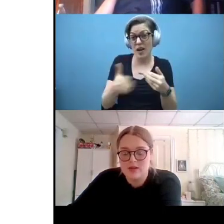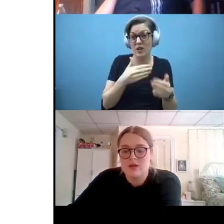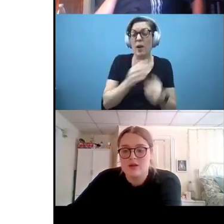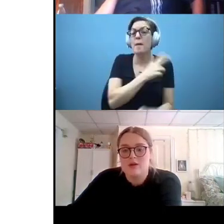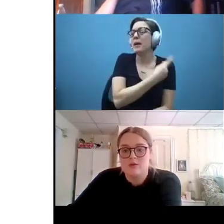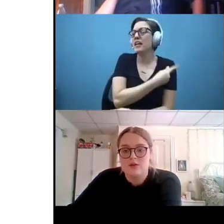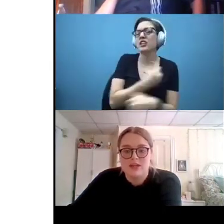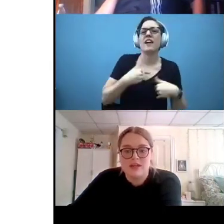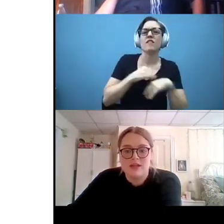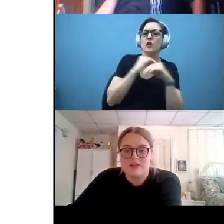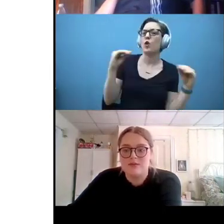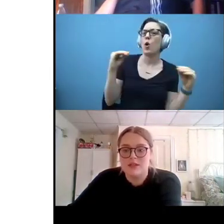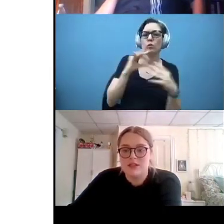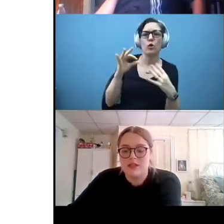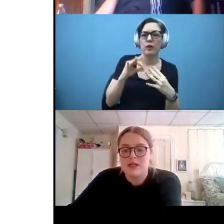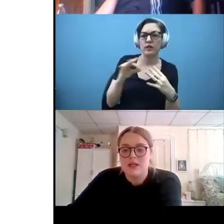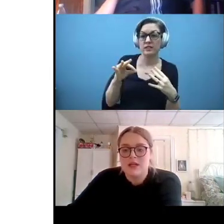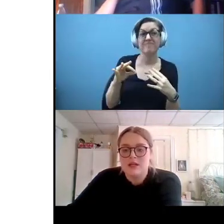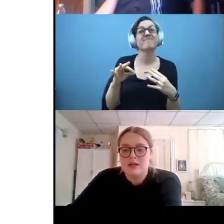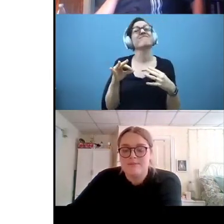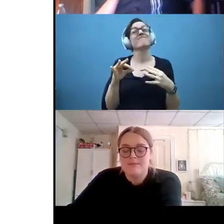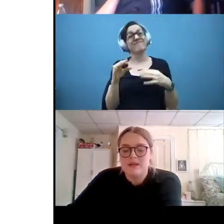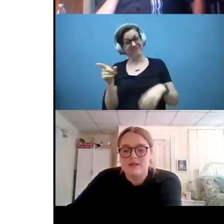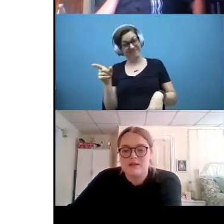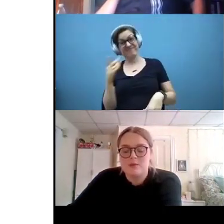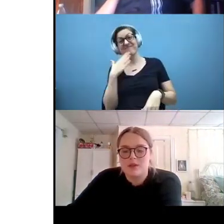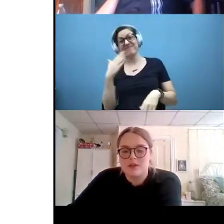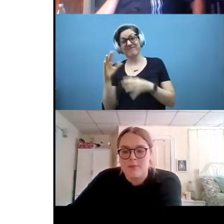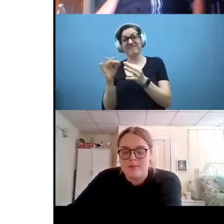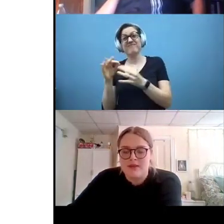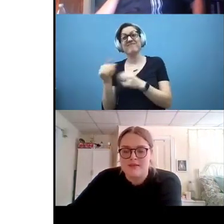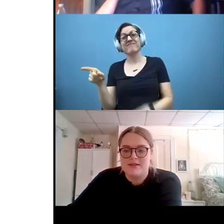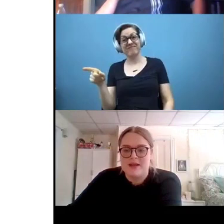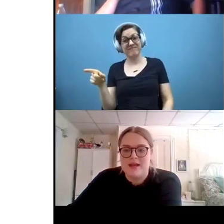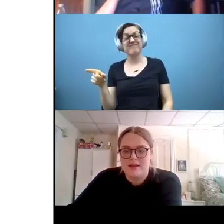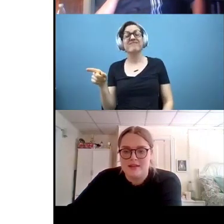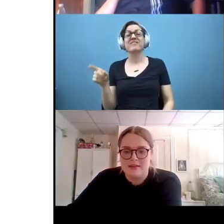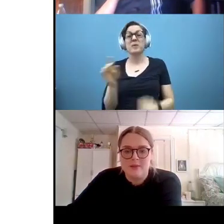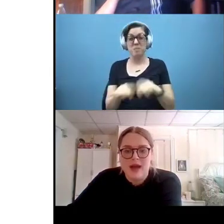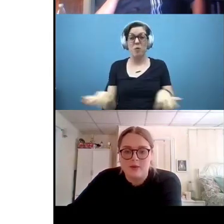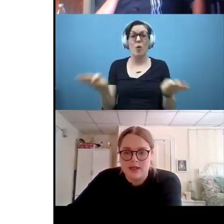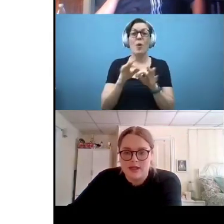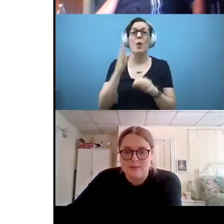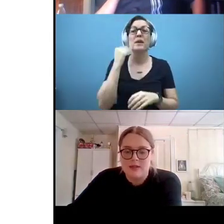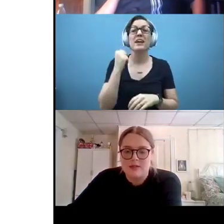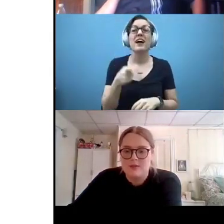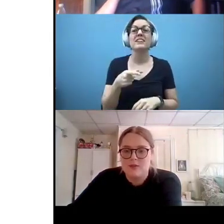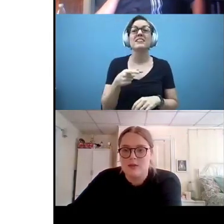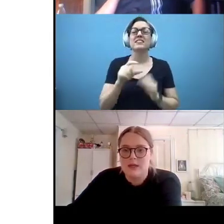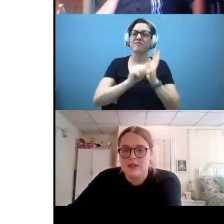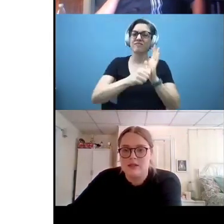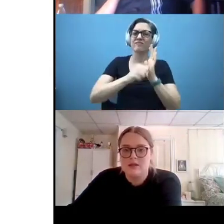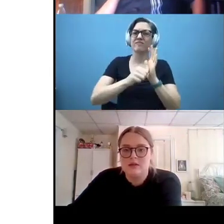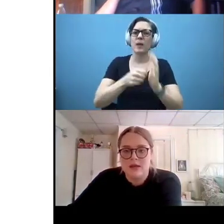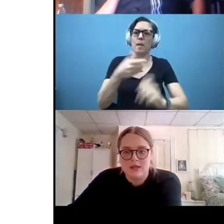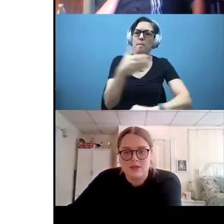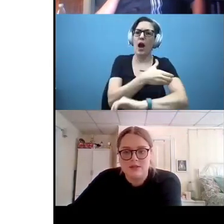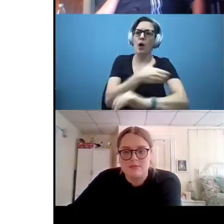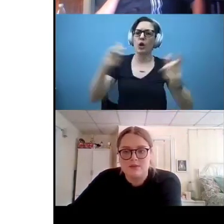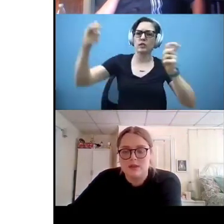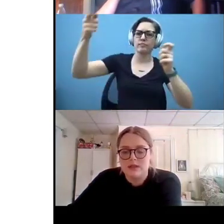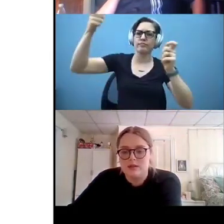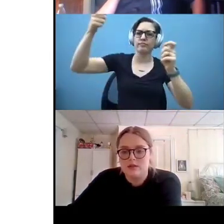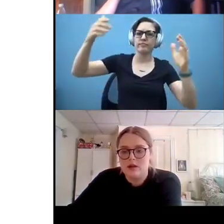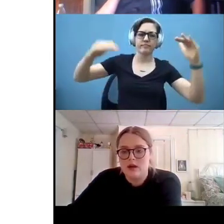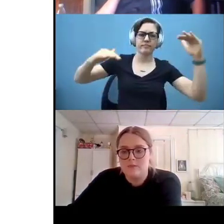choice, which I think that's it's an important comment because it's highlighting the power dynamics between patients